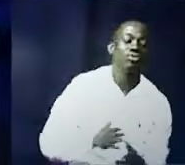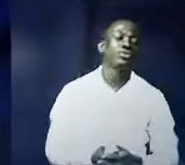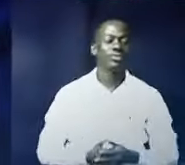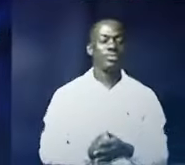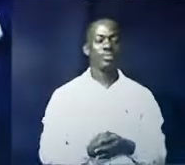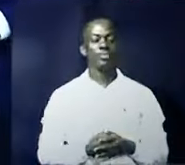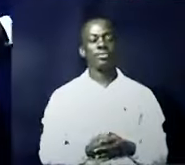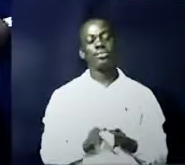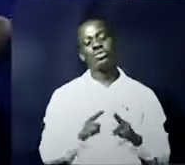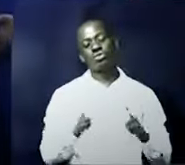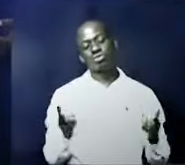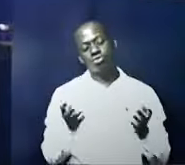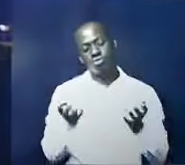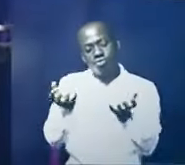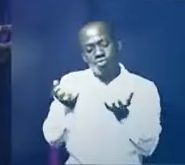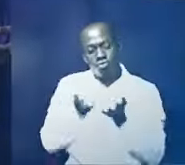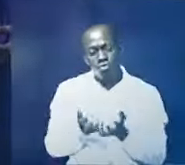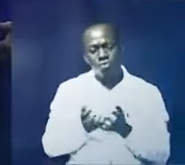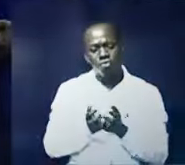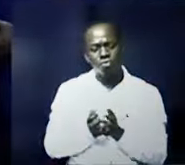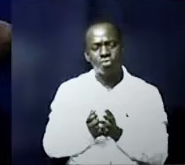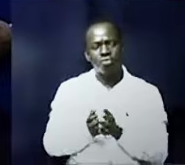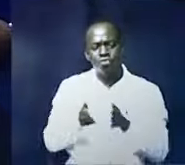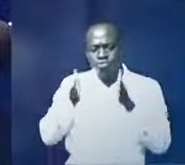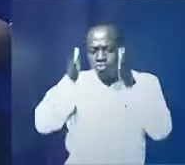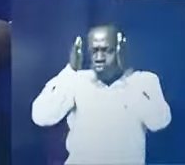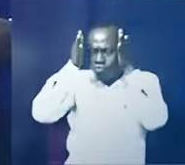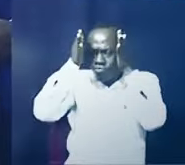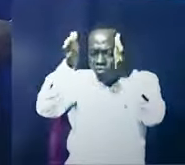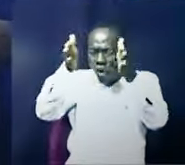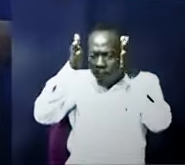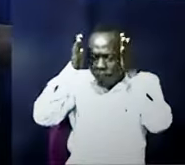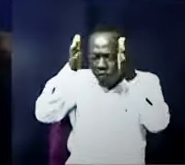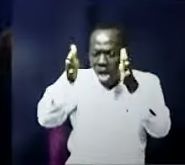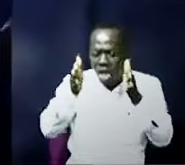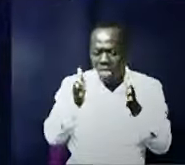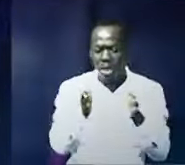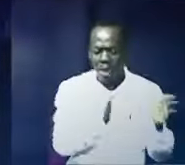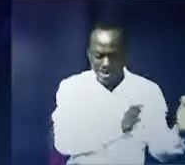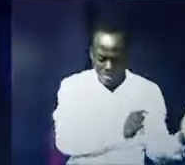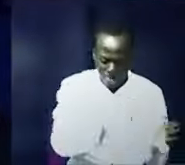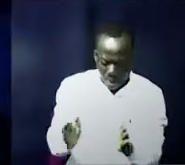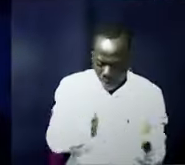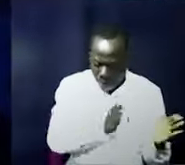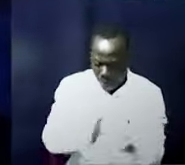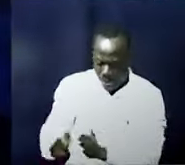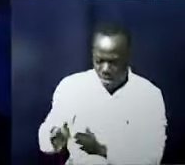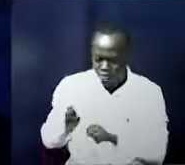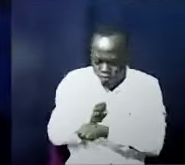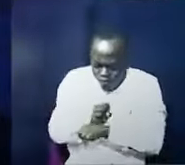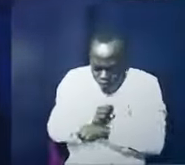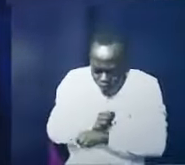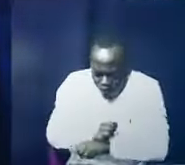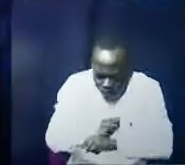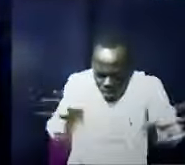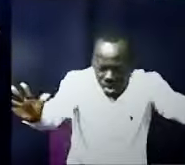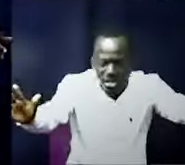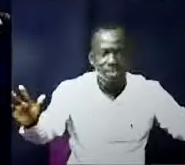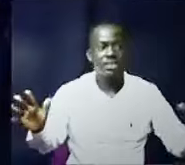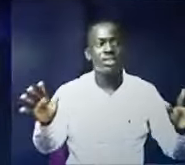So we want to intentionally unleash the equipped so we can affect